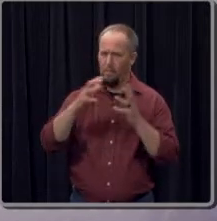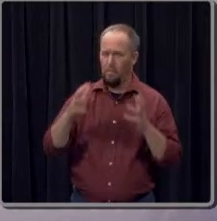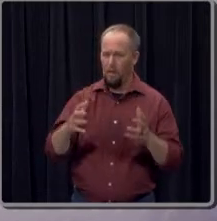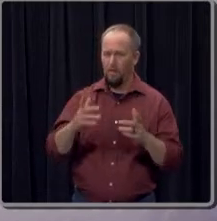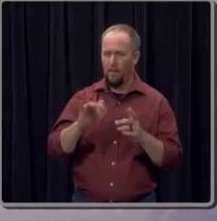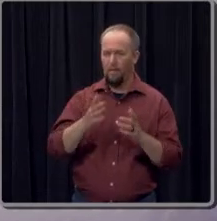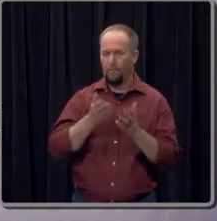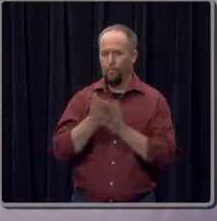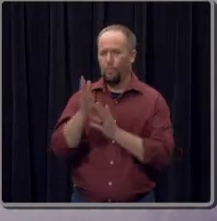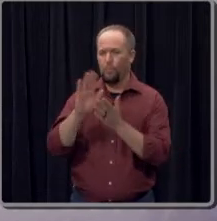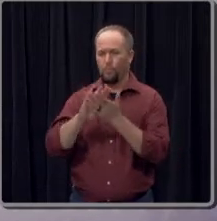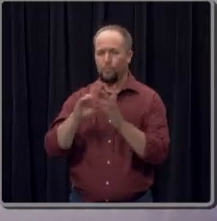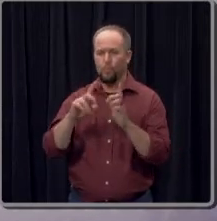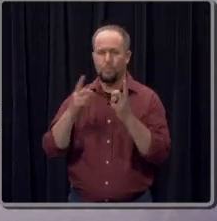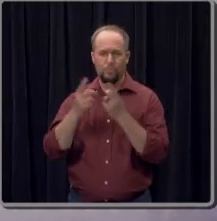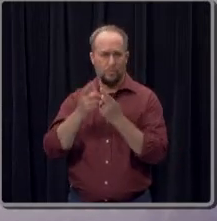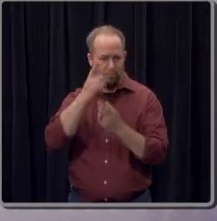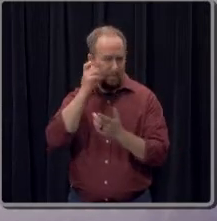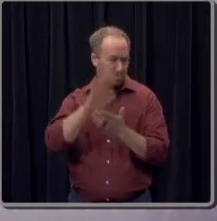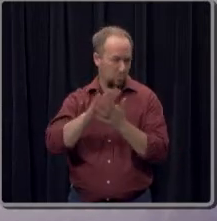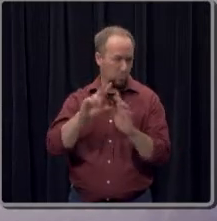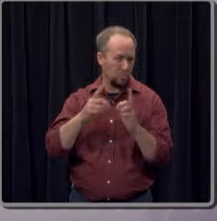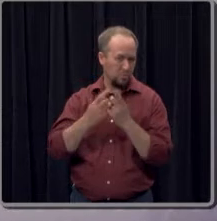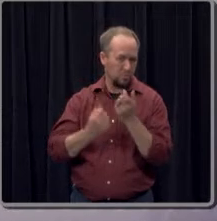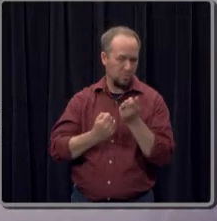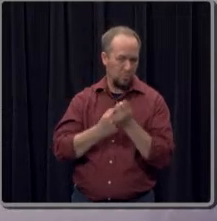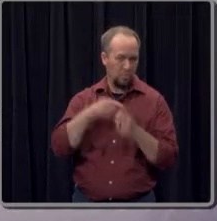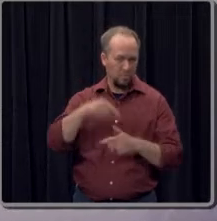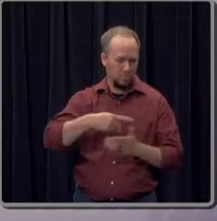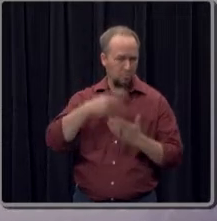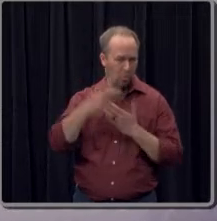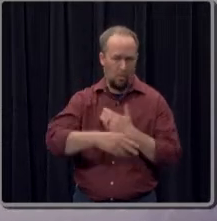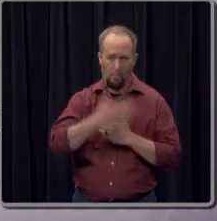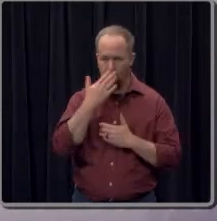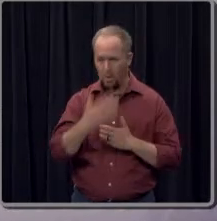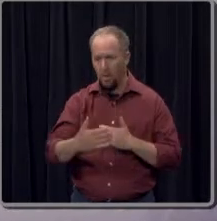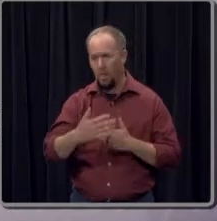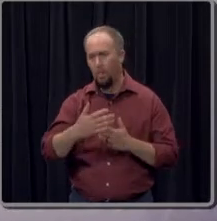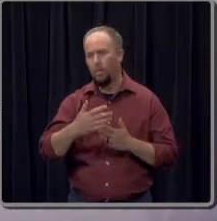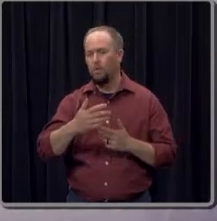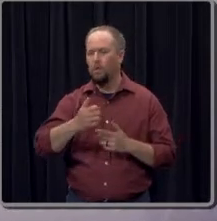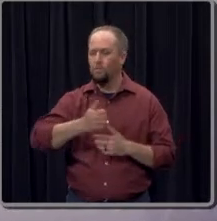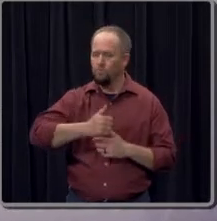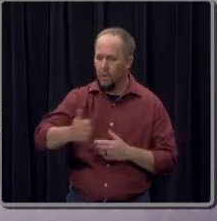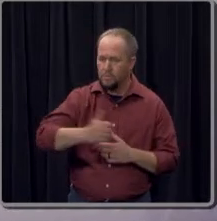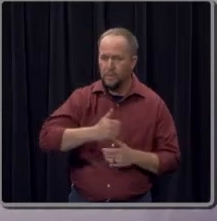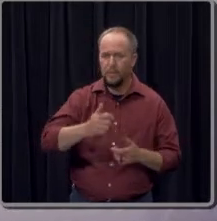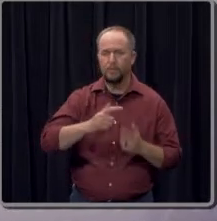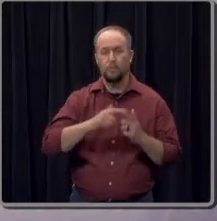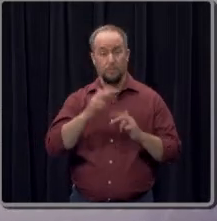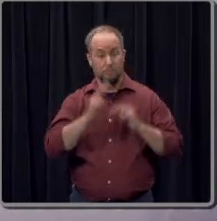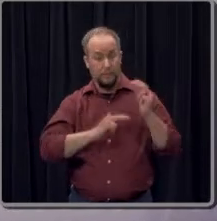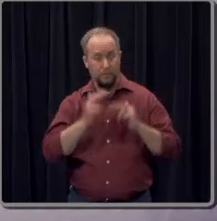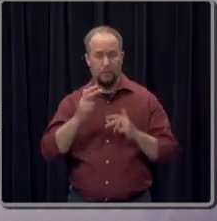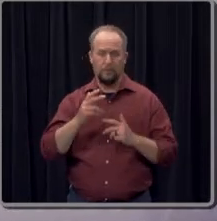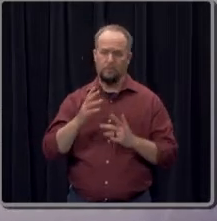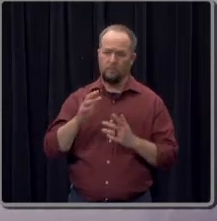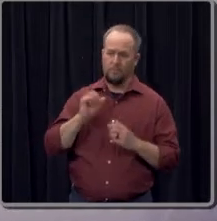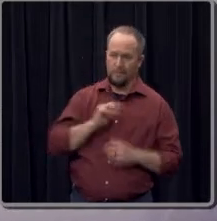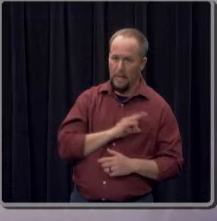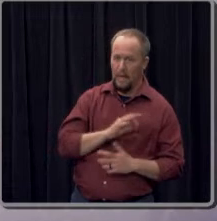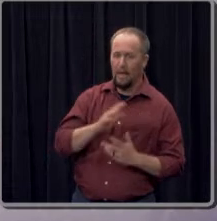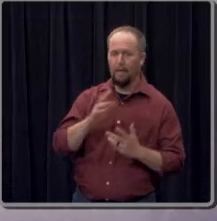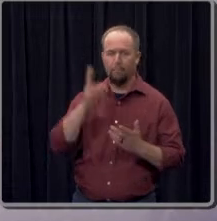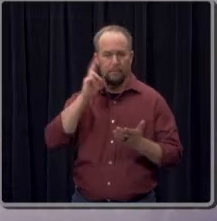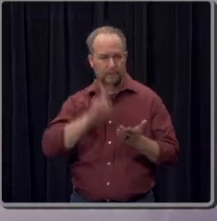the school district because the school district supports this program so well. Transportation, buildings, special services staff,